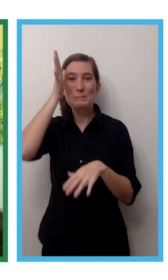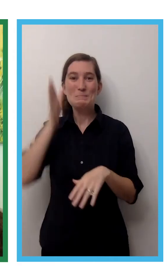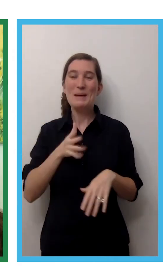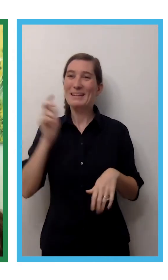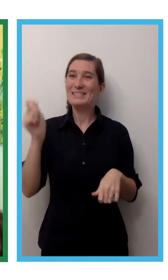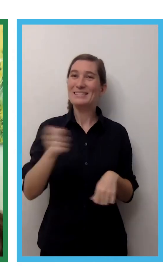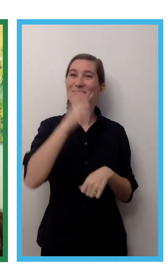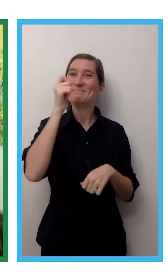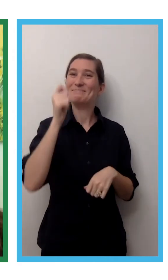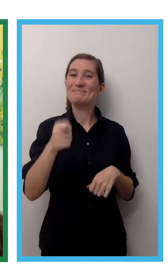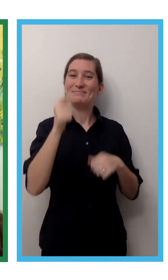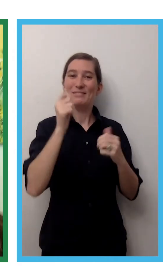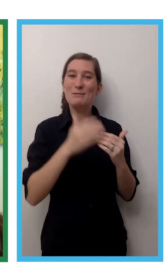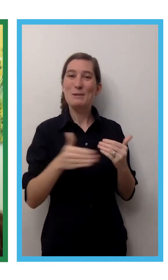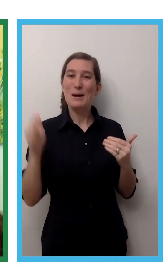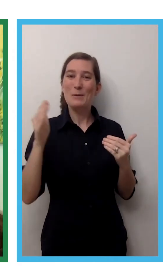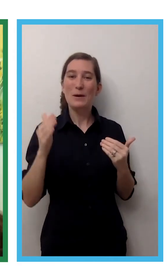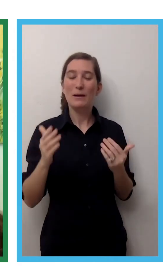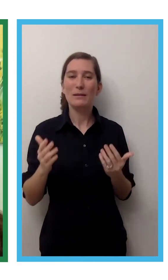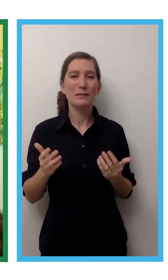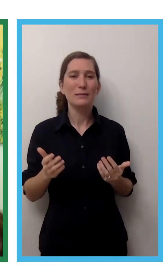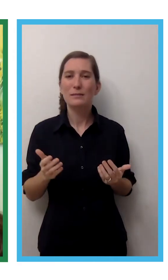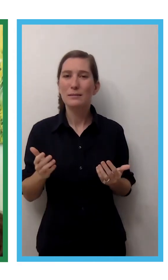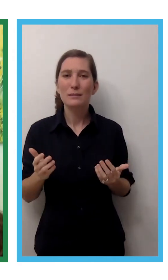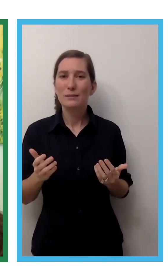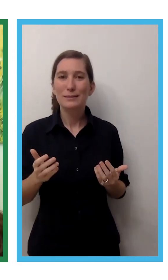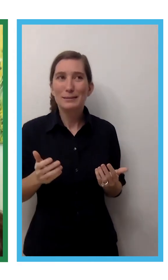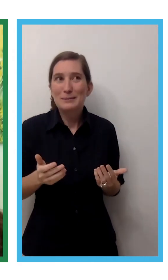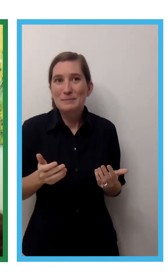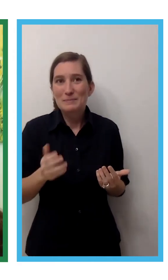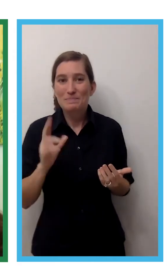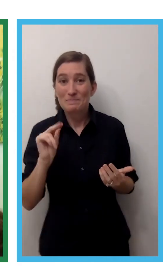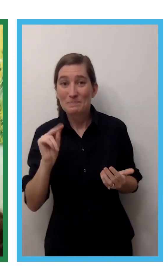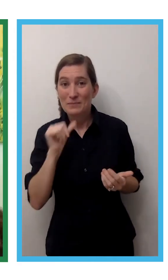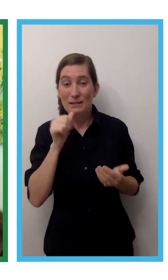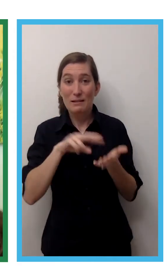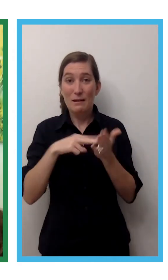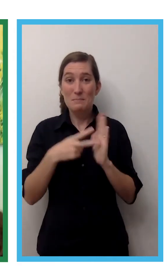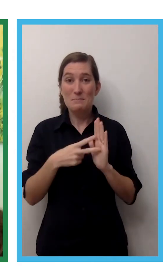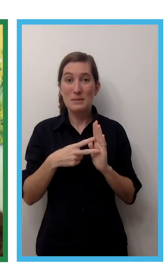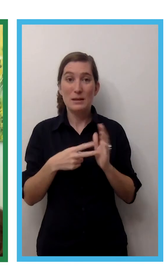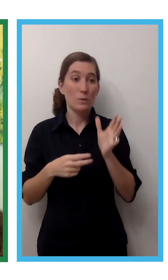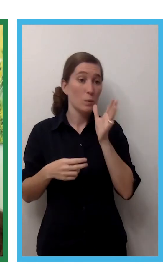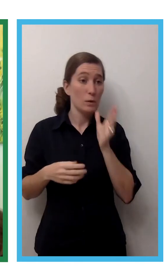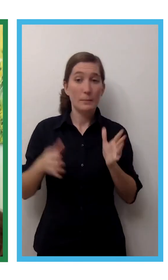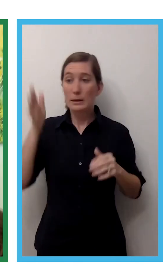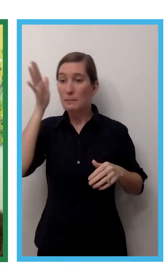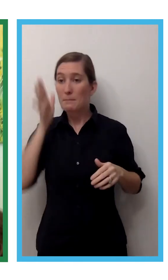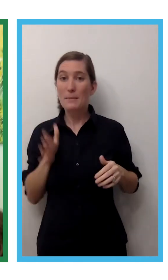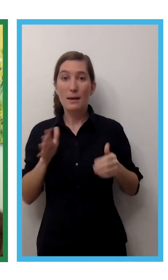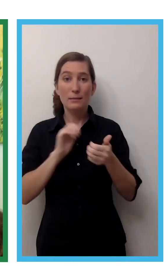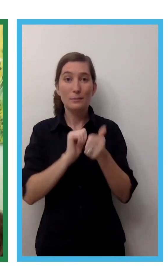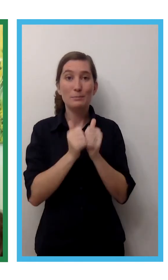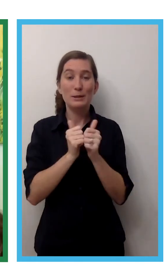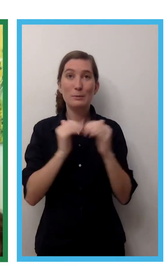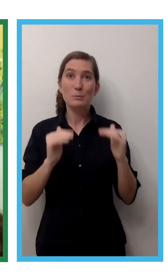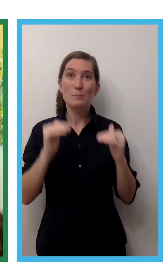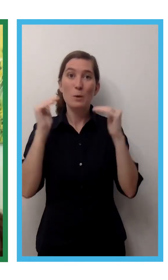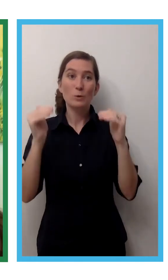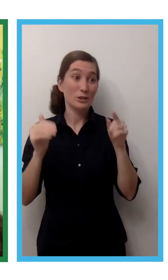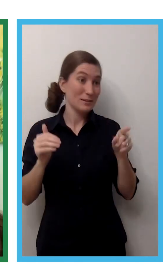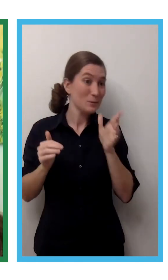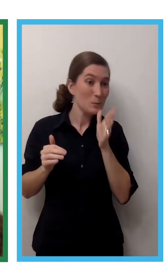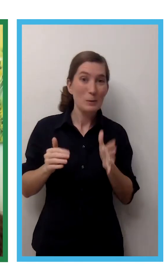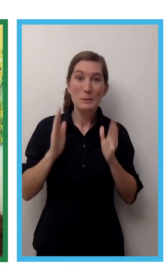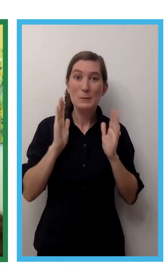play for the next promotion against men. It still does not give them the capital access of men.